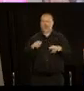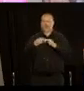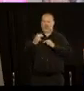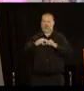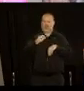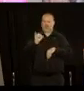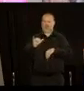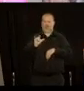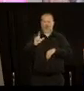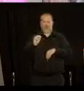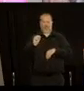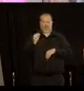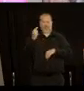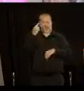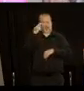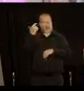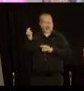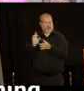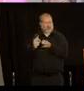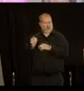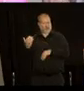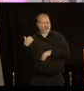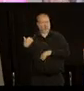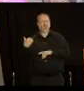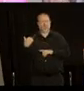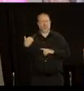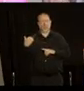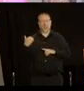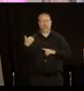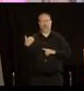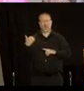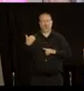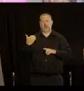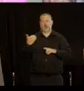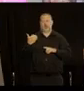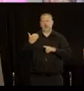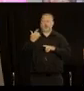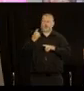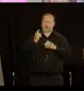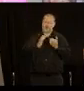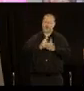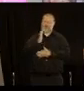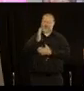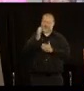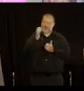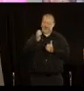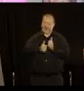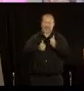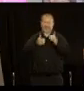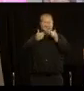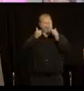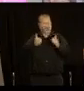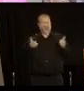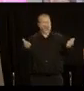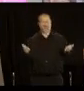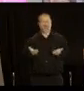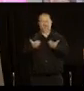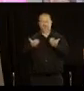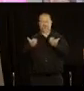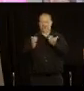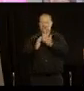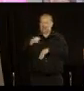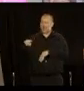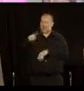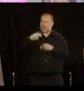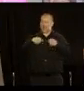on what the Lieutenant Governor said earlier, the right of every single individual, every